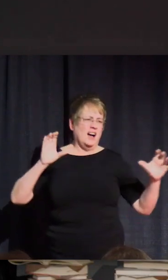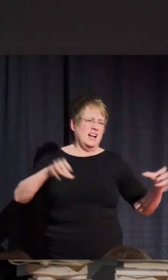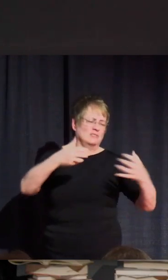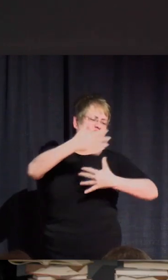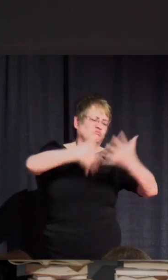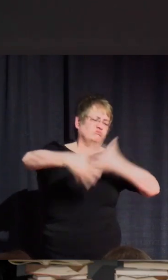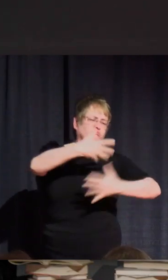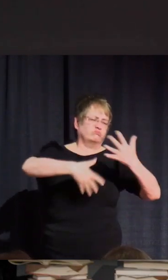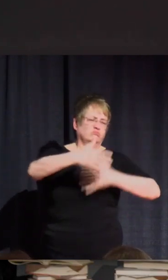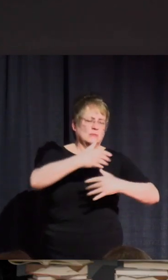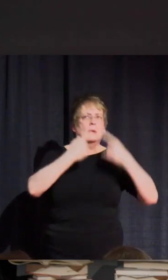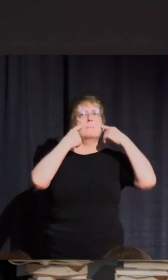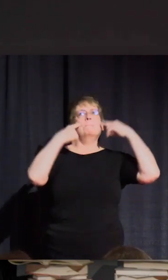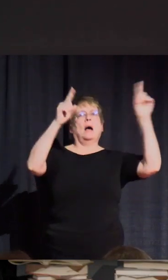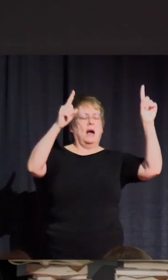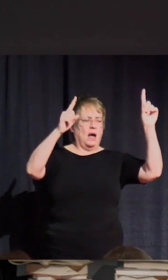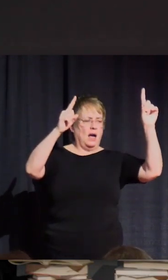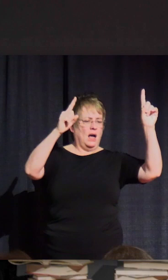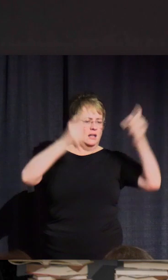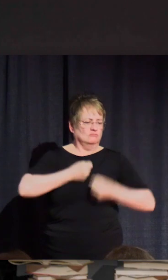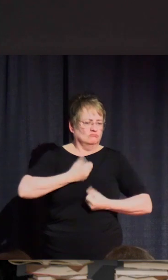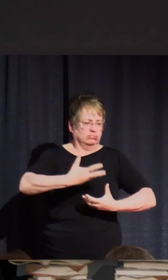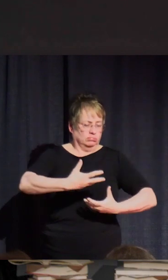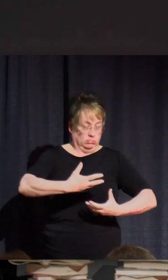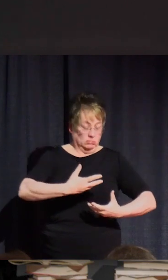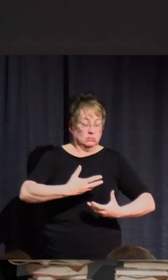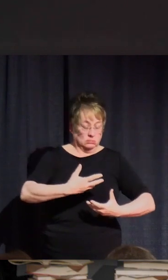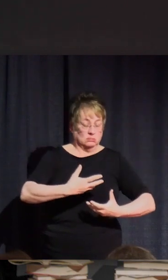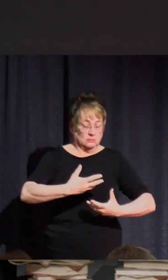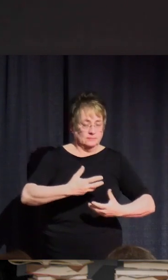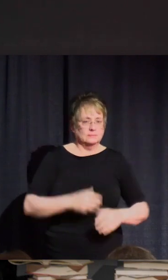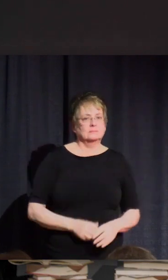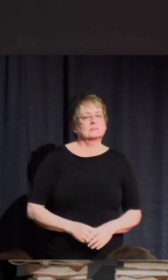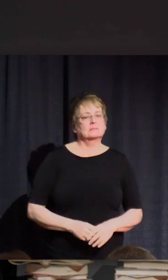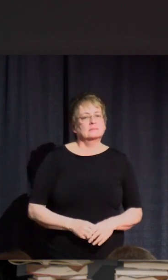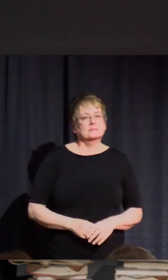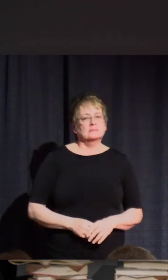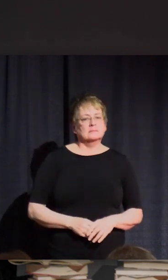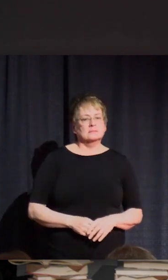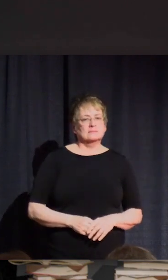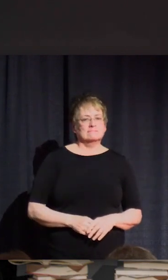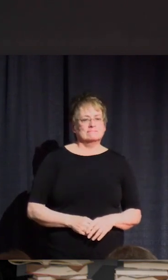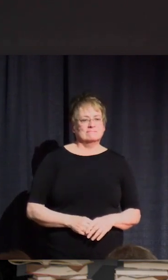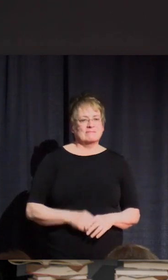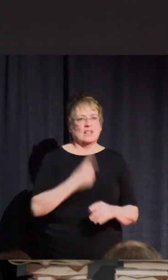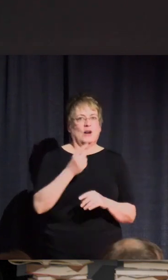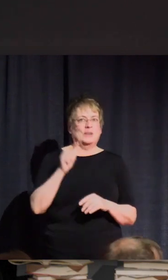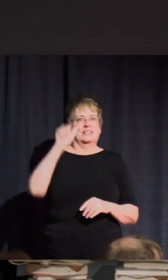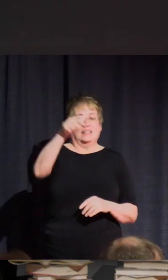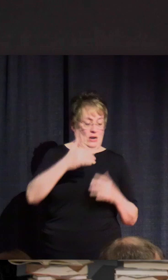Have a good time, finally get that release built up all week. Always then, never